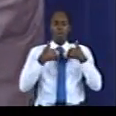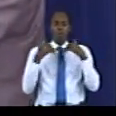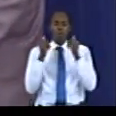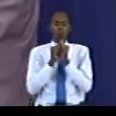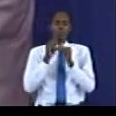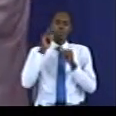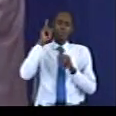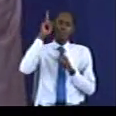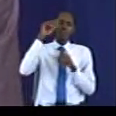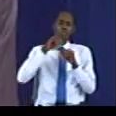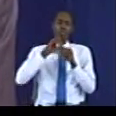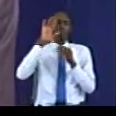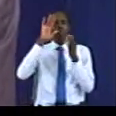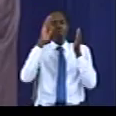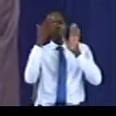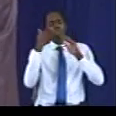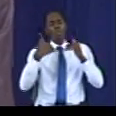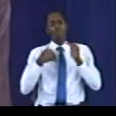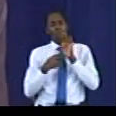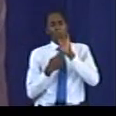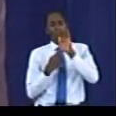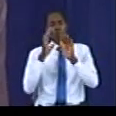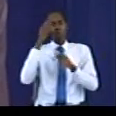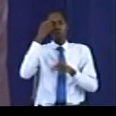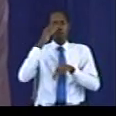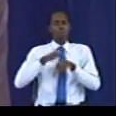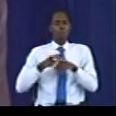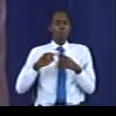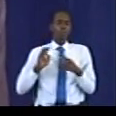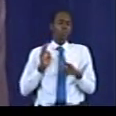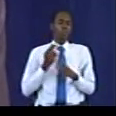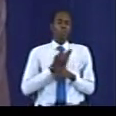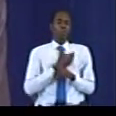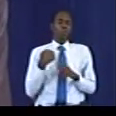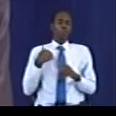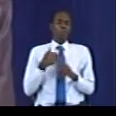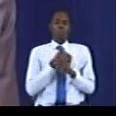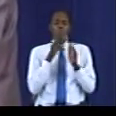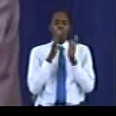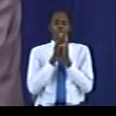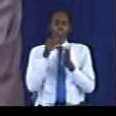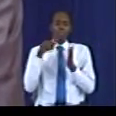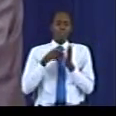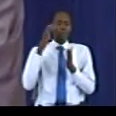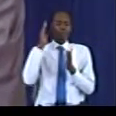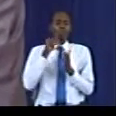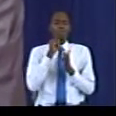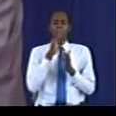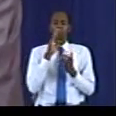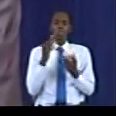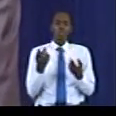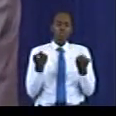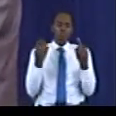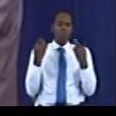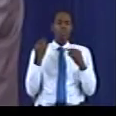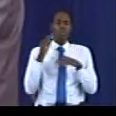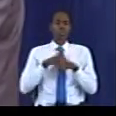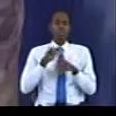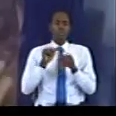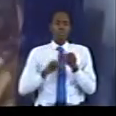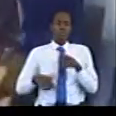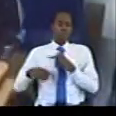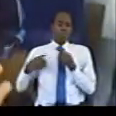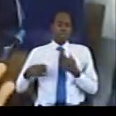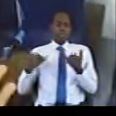have revealed your mind unto us. We pray, Lord, this will not be in vain upon anyone here tonight, in